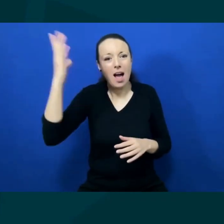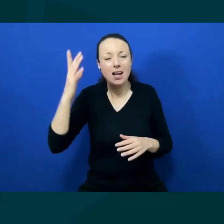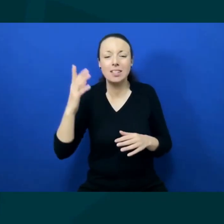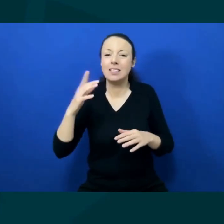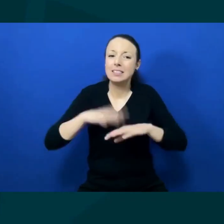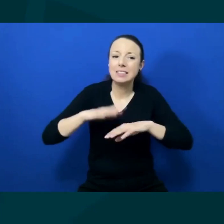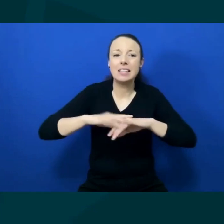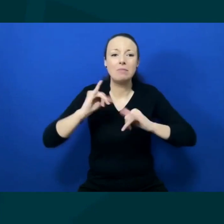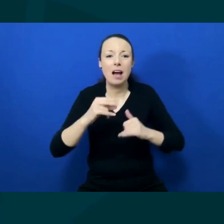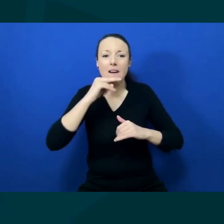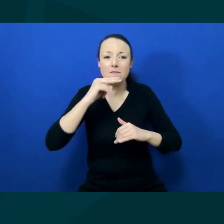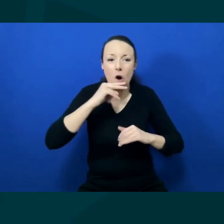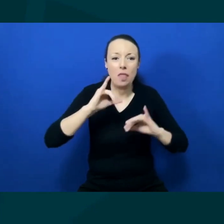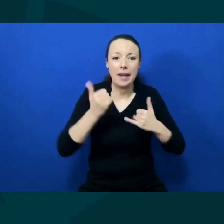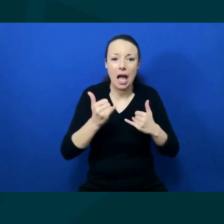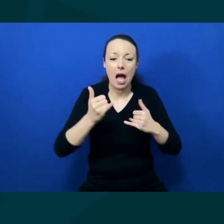smart